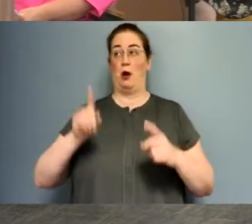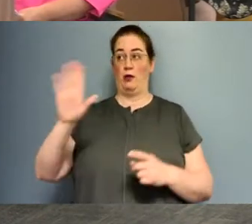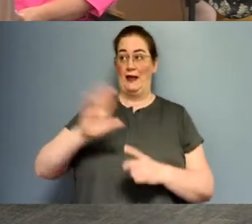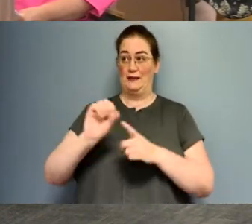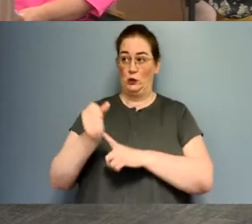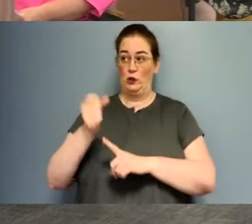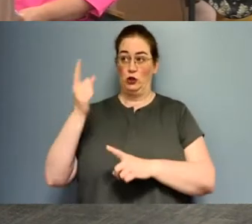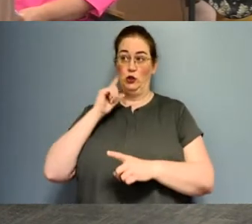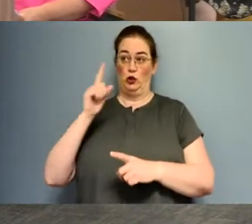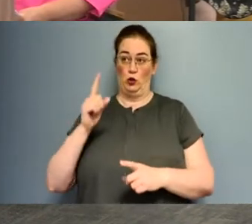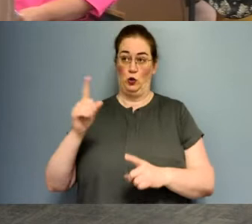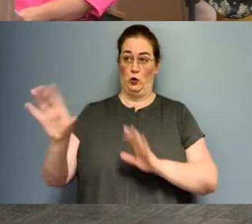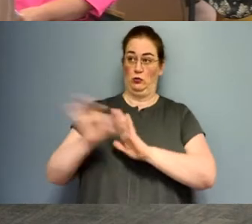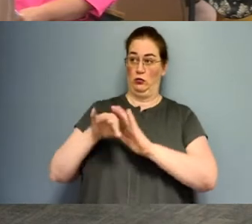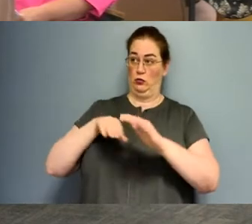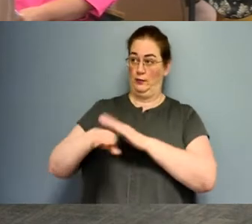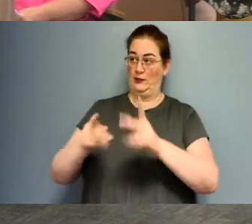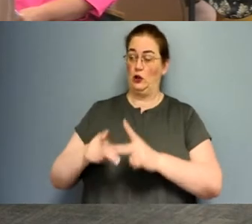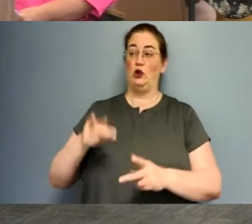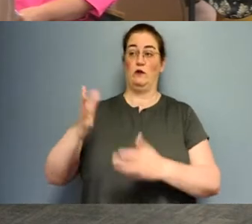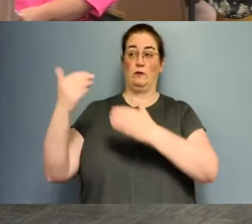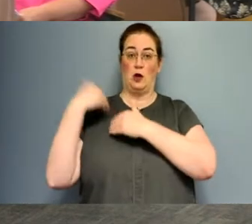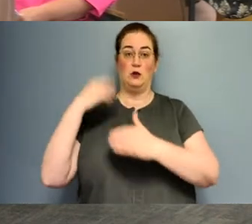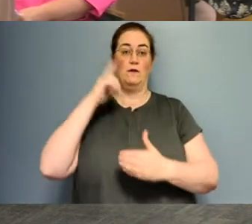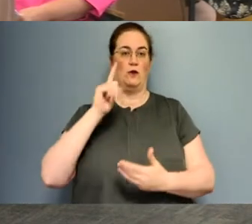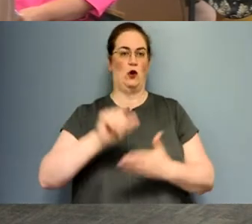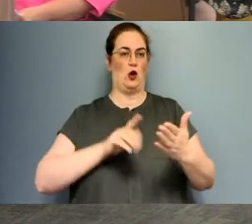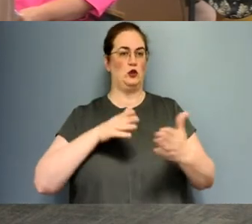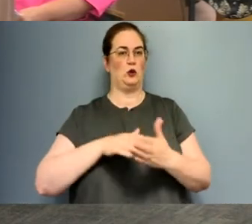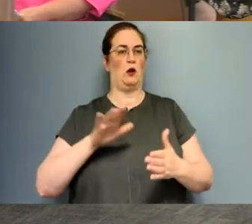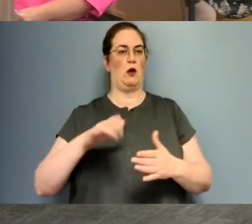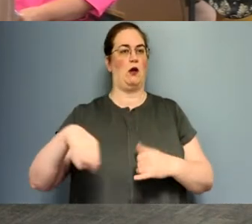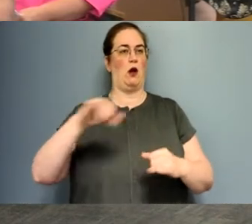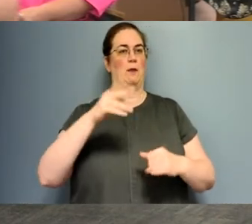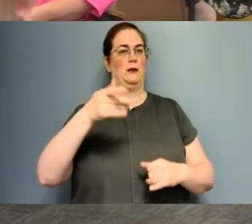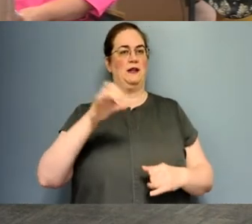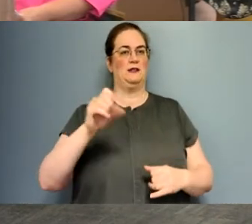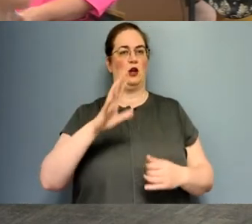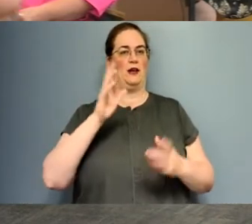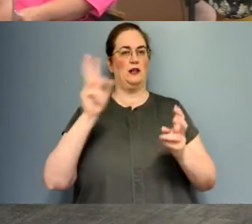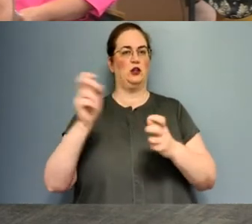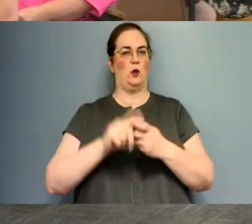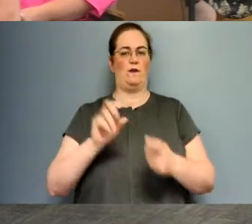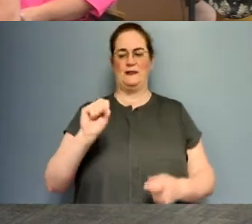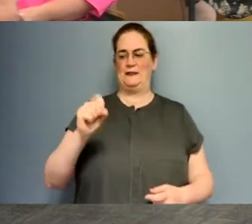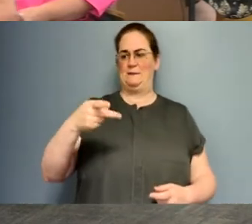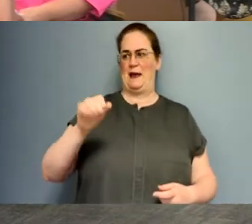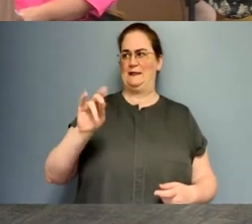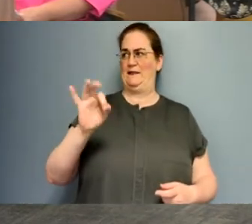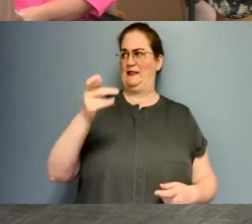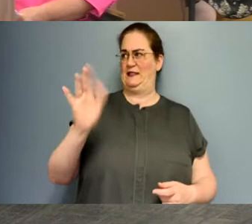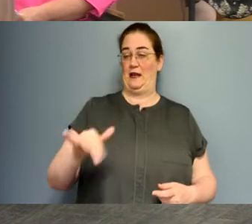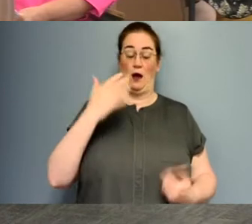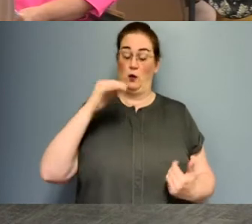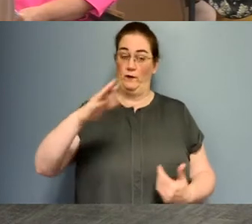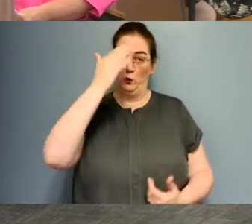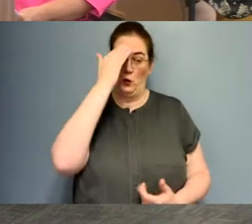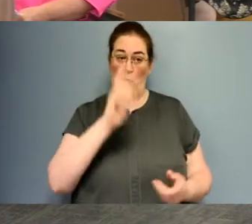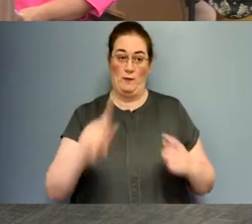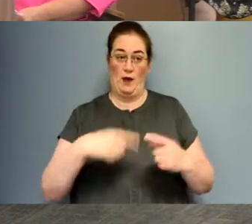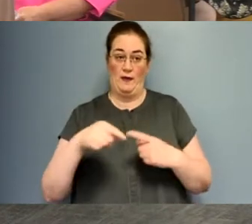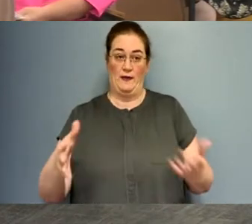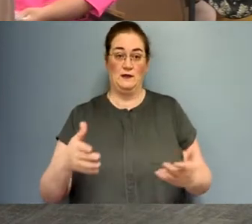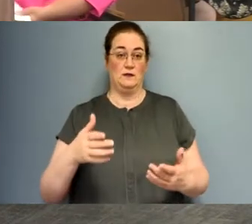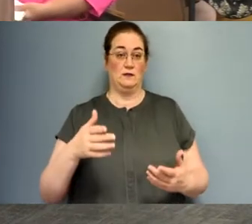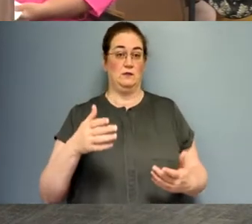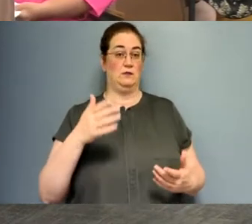going to be responsible for a lawsuit and common pleas on the issue of specificity. What is that? I don't know if you guys even know about this. Mr. Khan, the